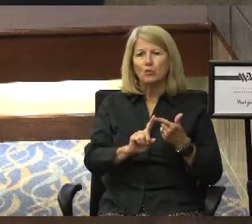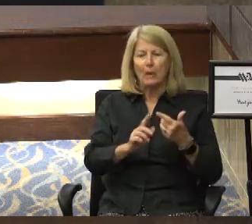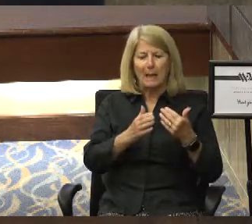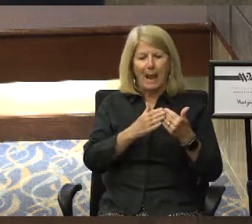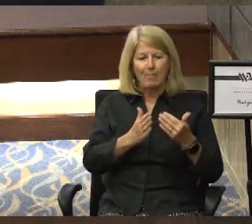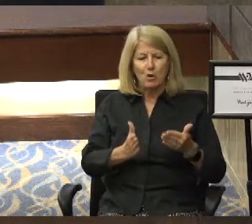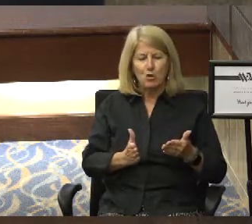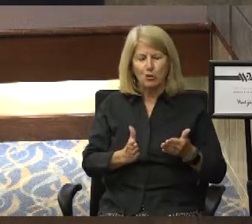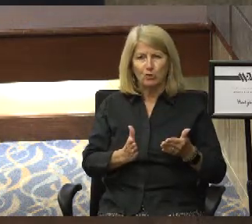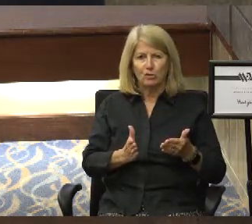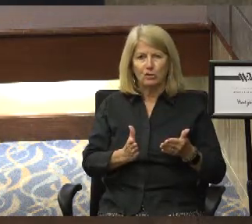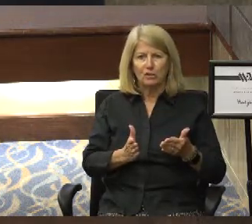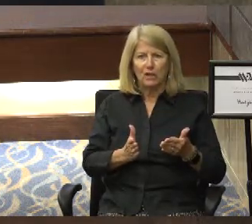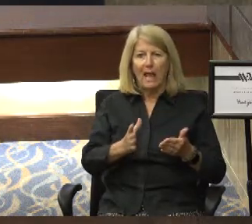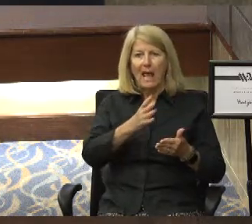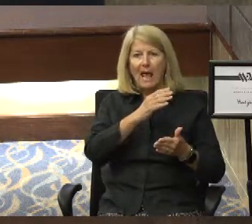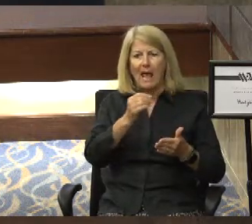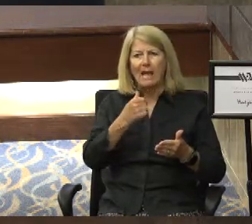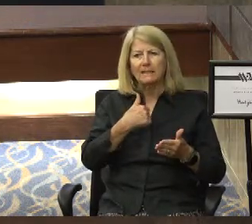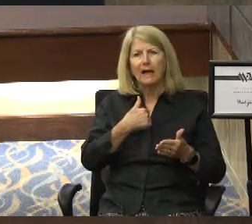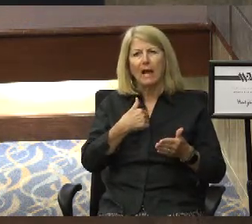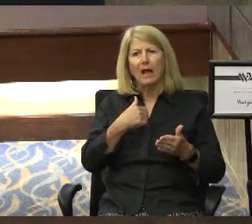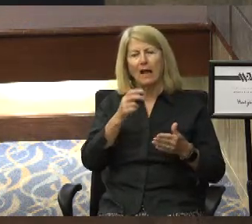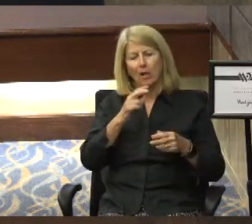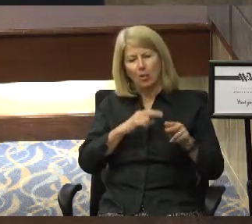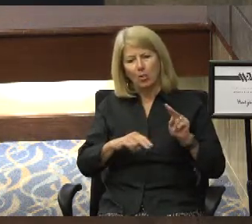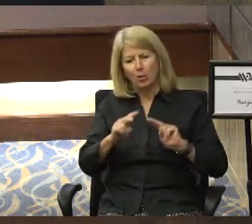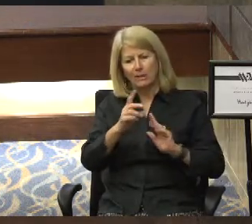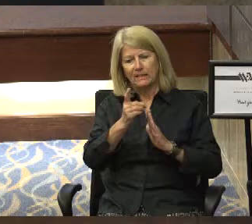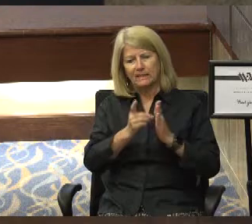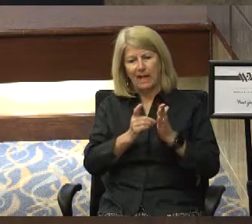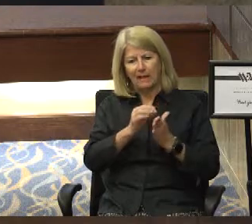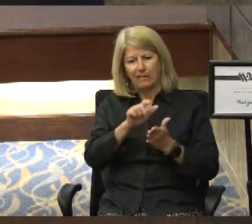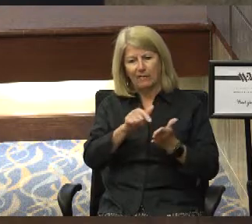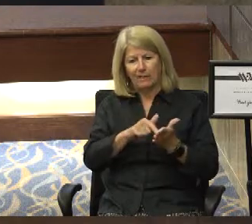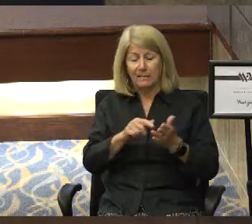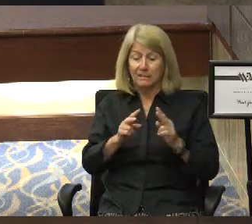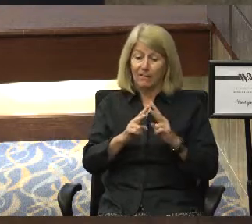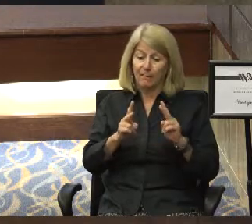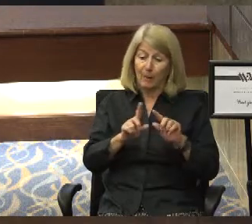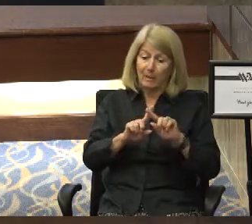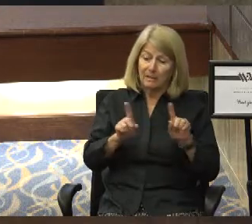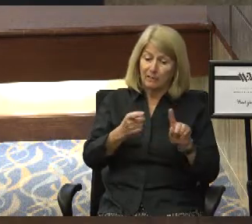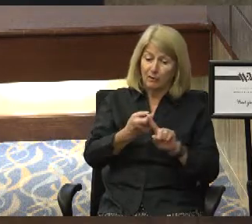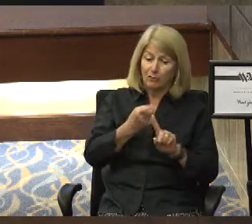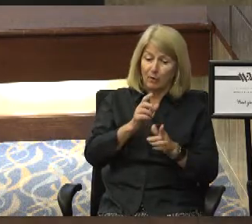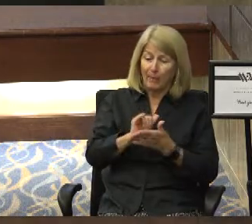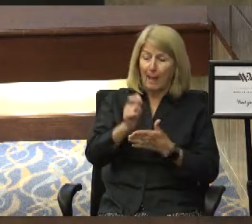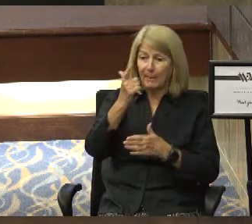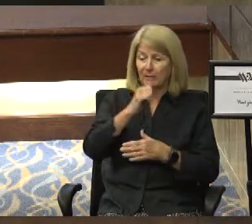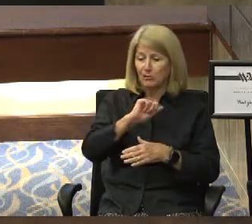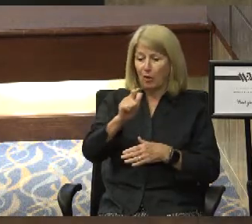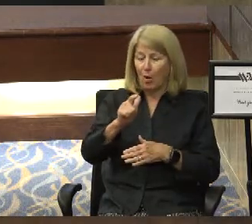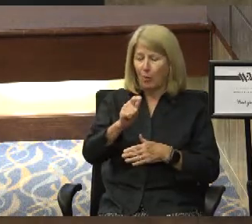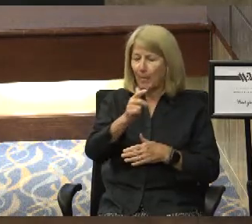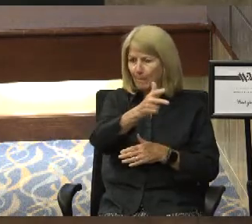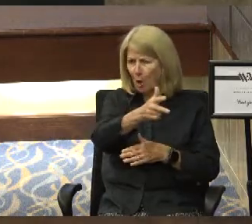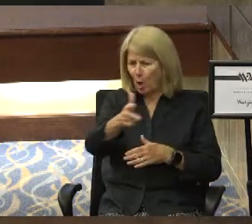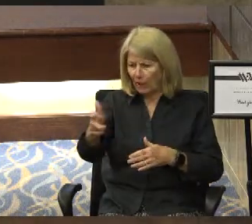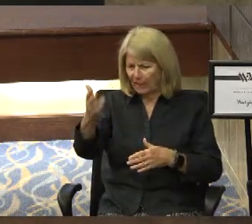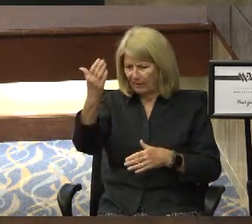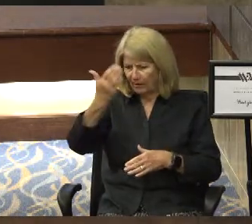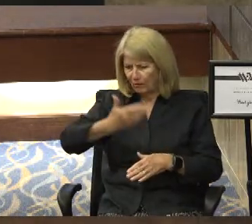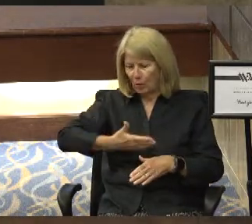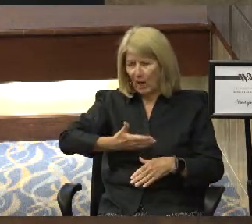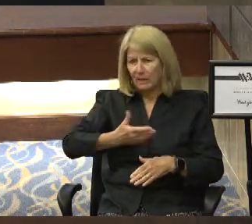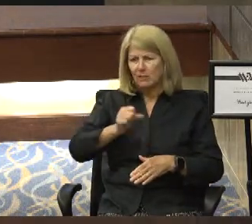neighbors. And I look at the design of this, and it's very different from that because of all the parking surrounding the front.